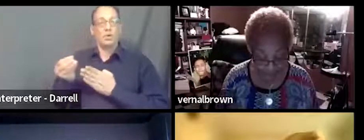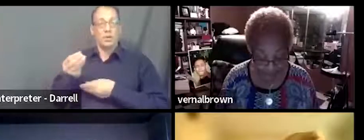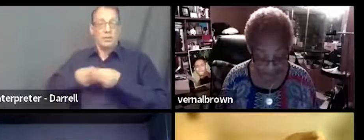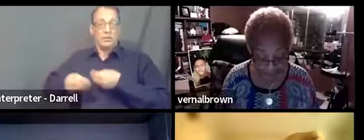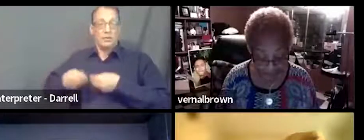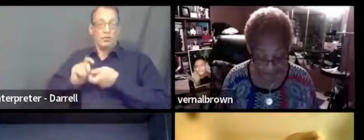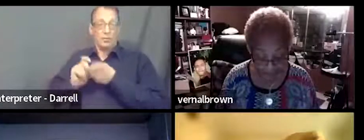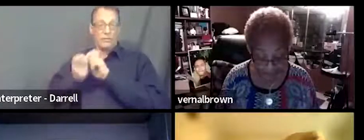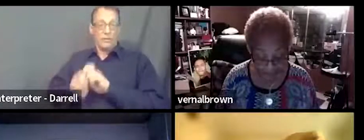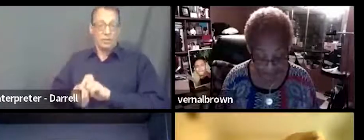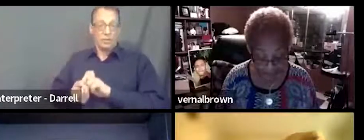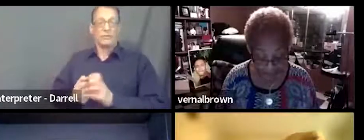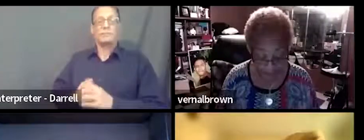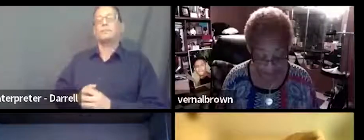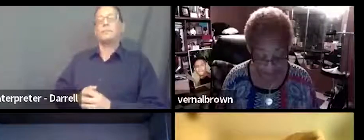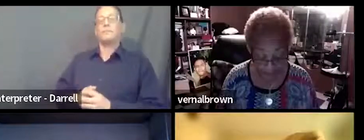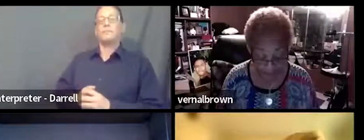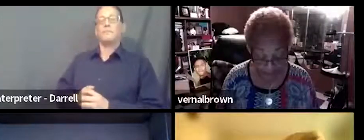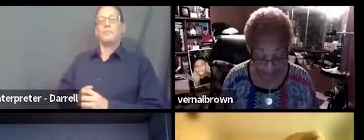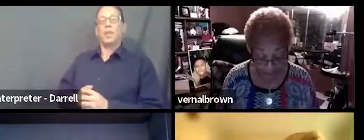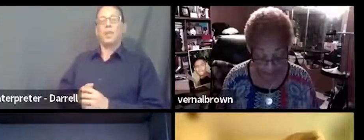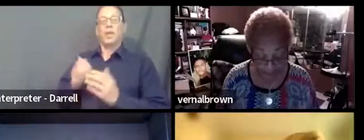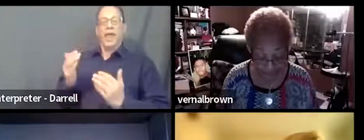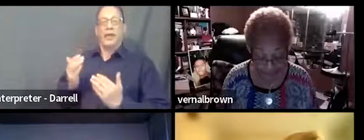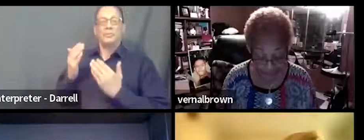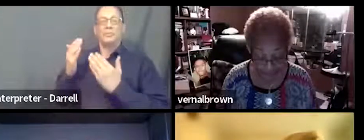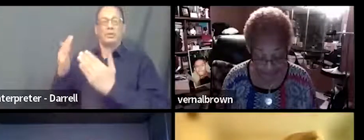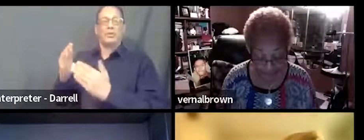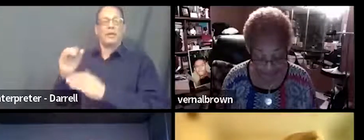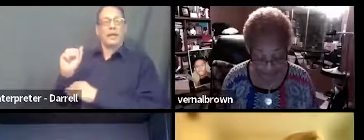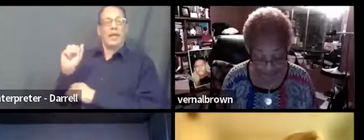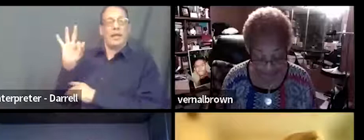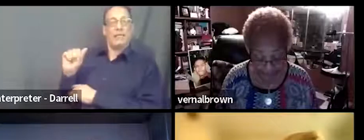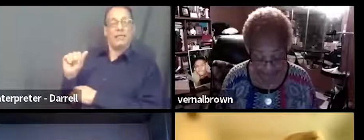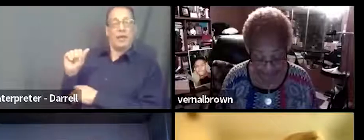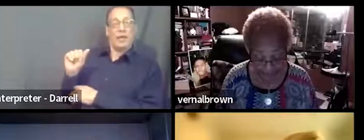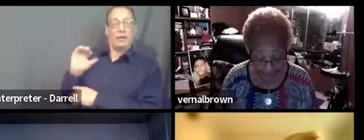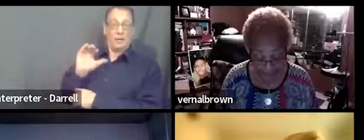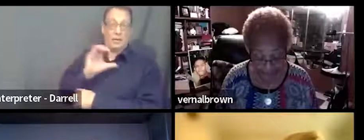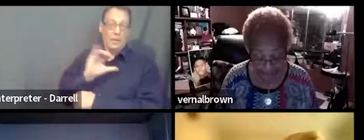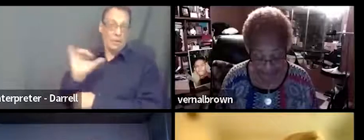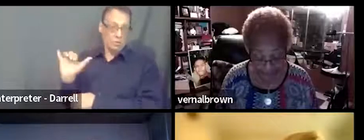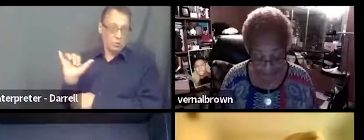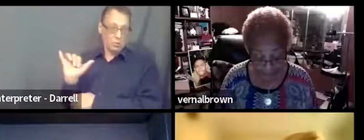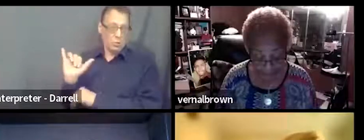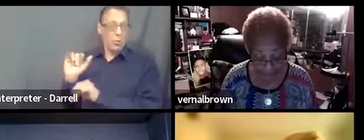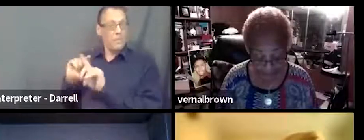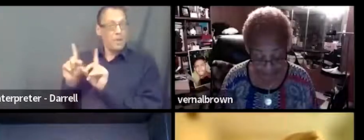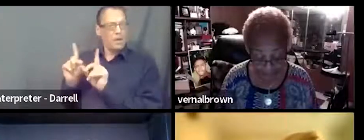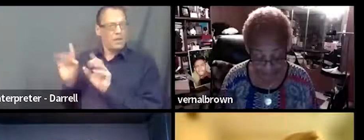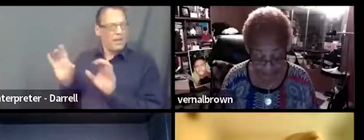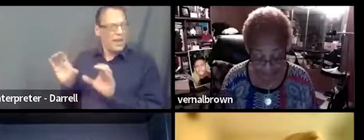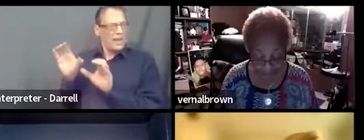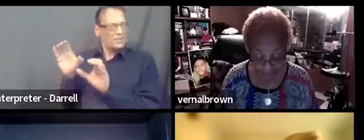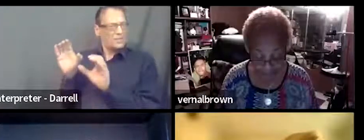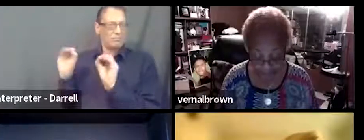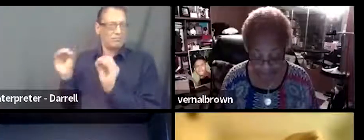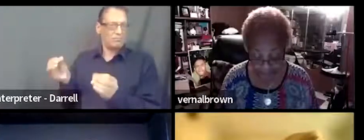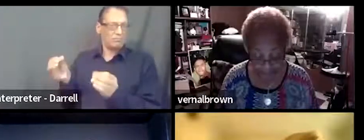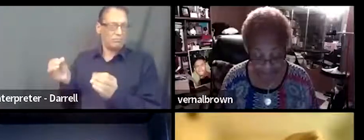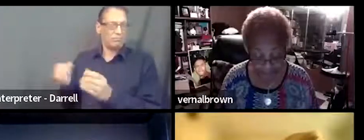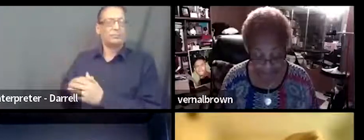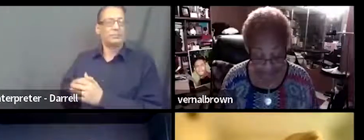1217, was presented at the AFA committee as well. However, no action was taken and that item